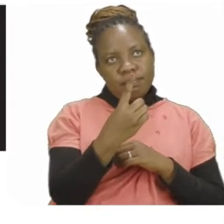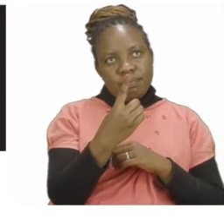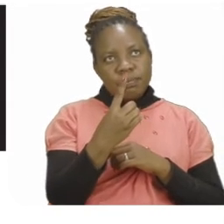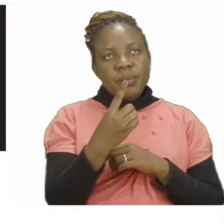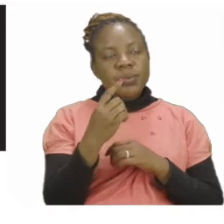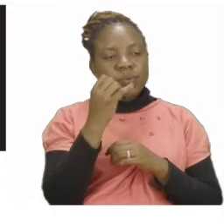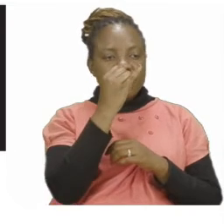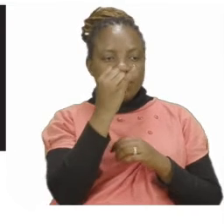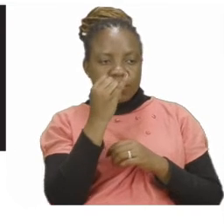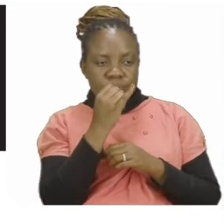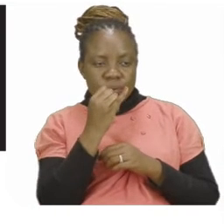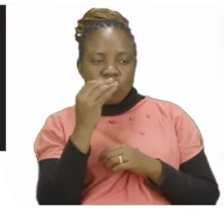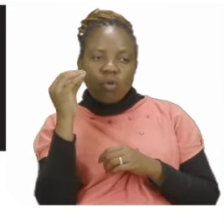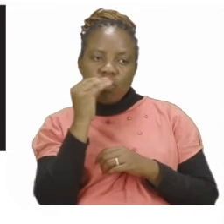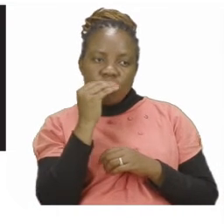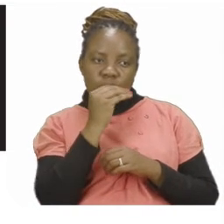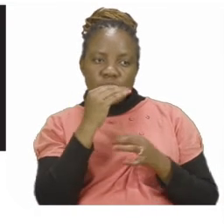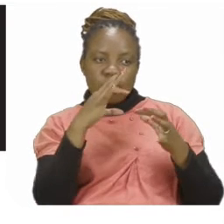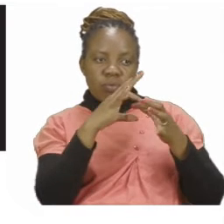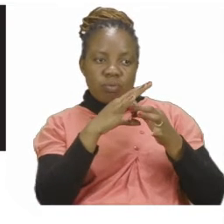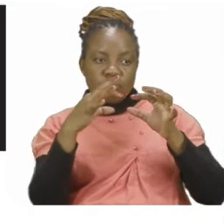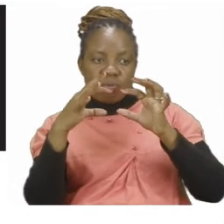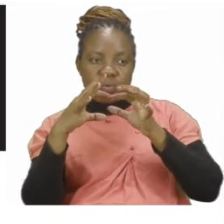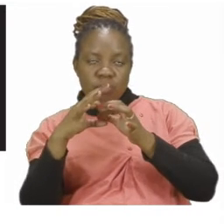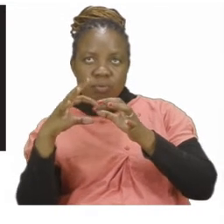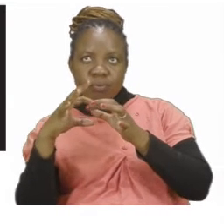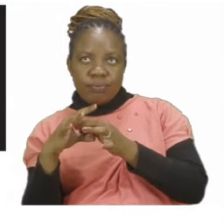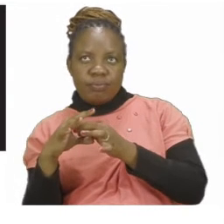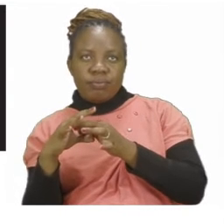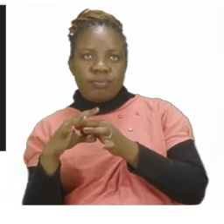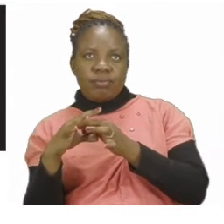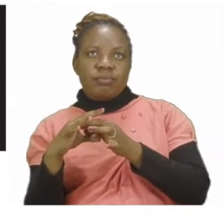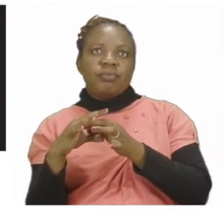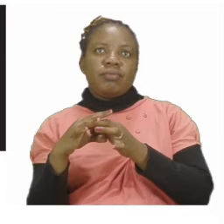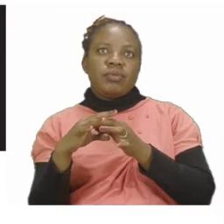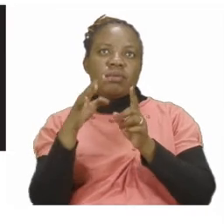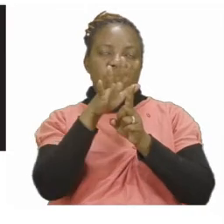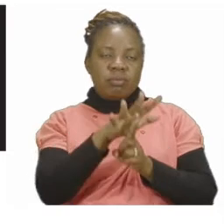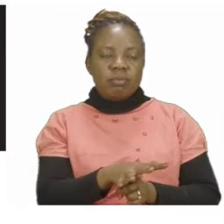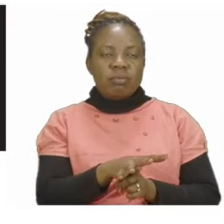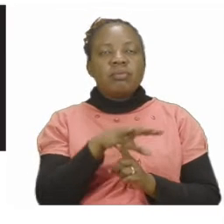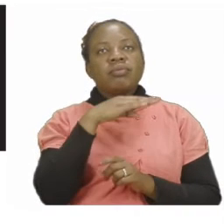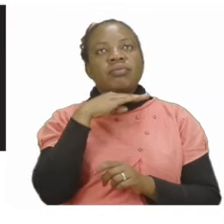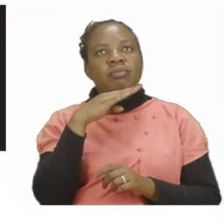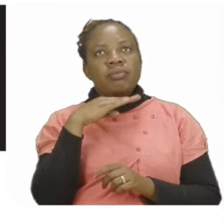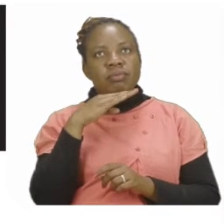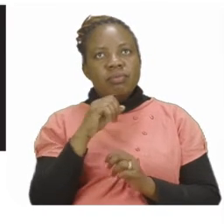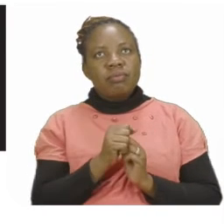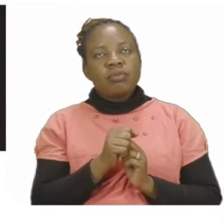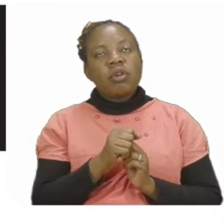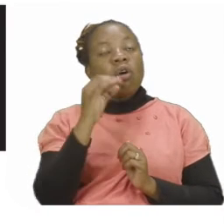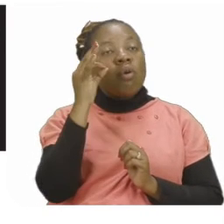story. A food chain is a series of organisms, each dependent on the